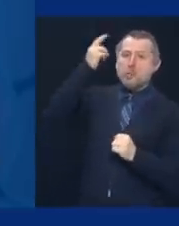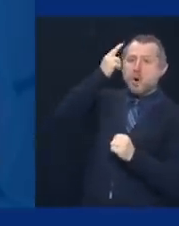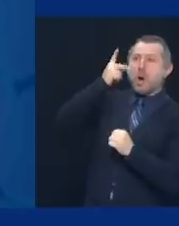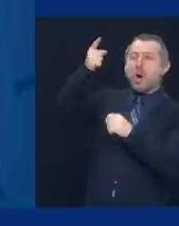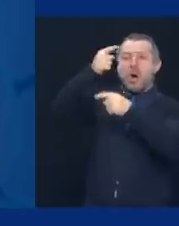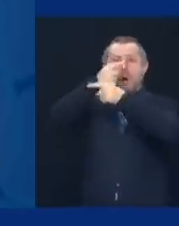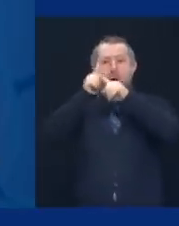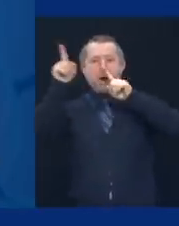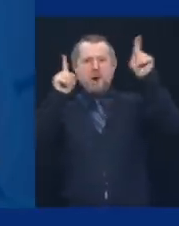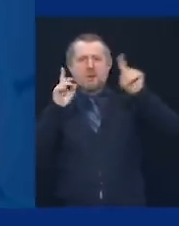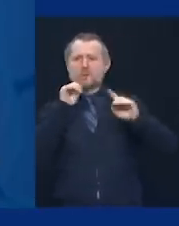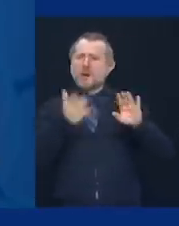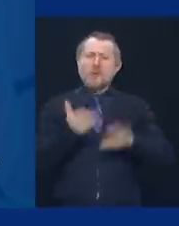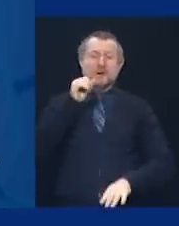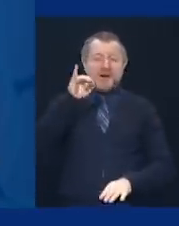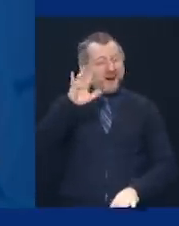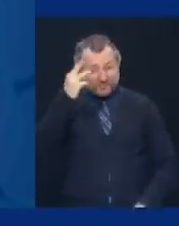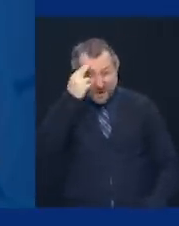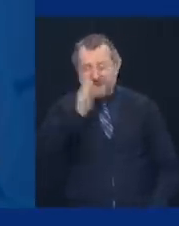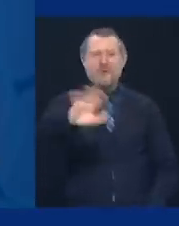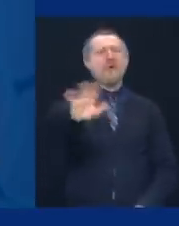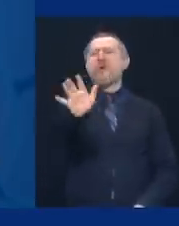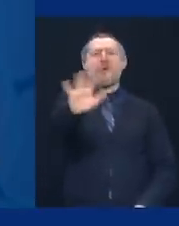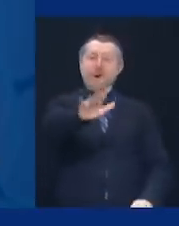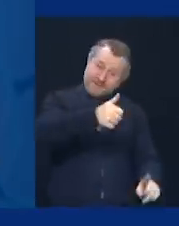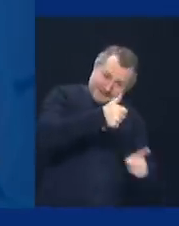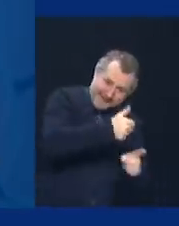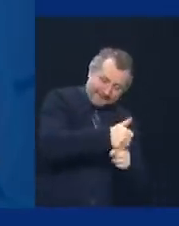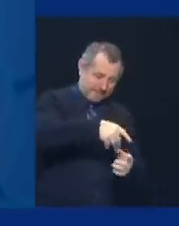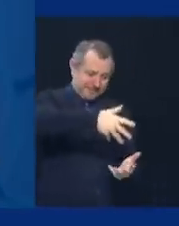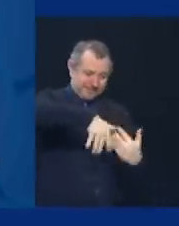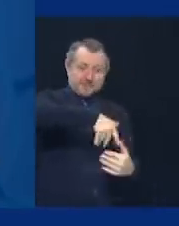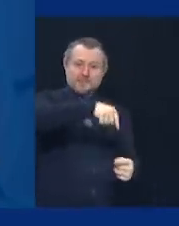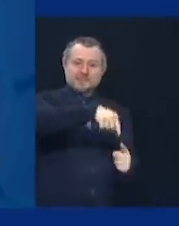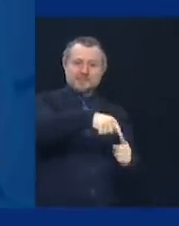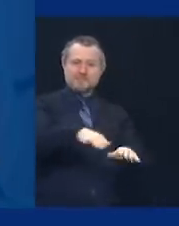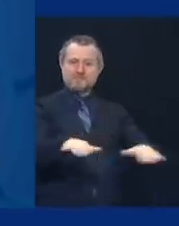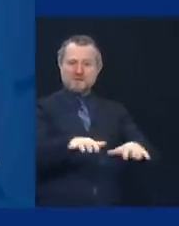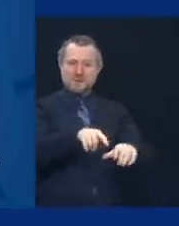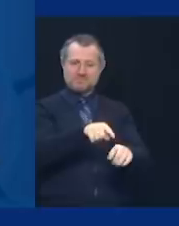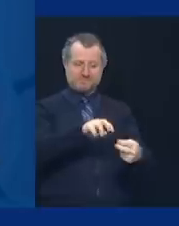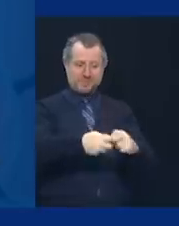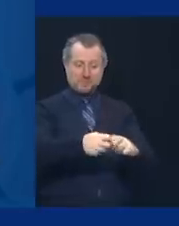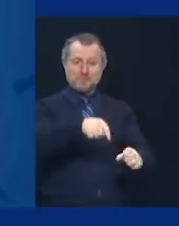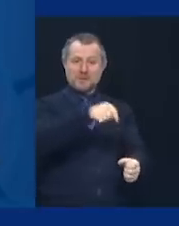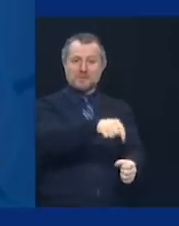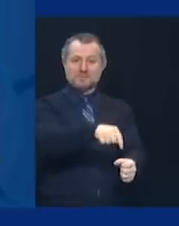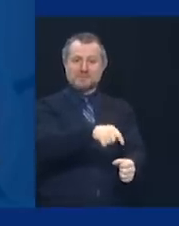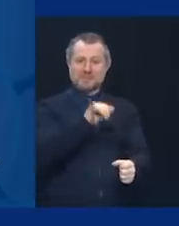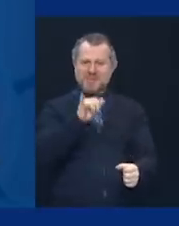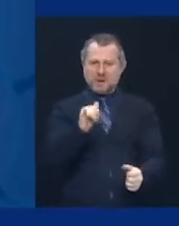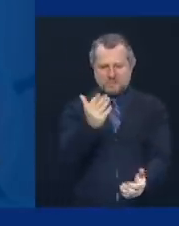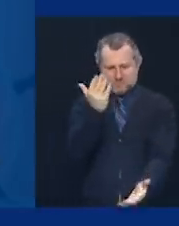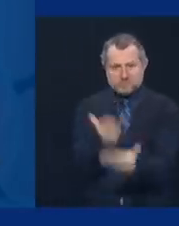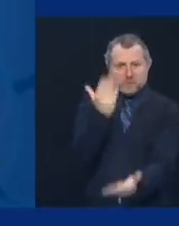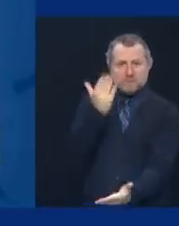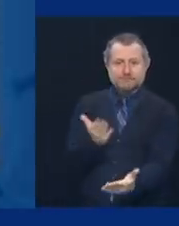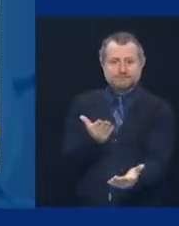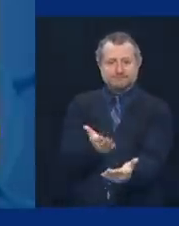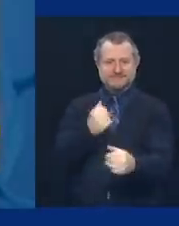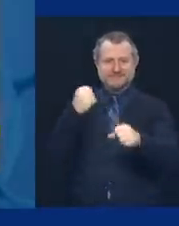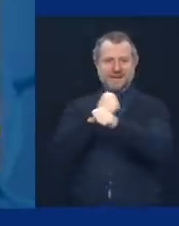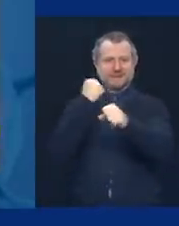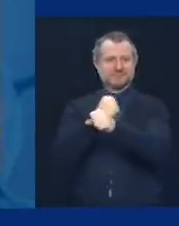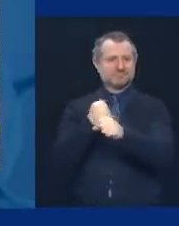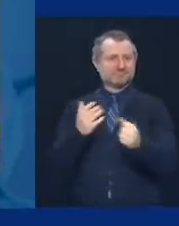area. And that's just a matter of fact from the data, right? There